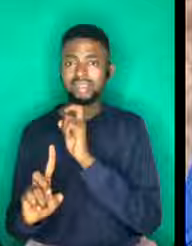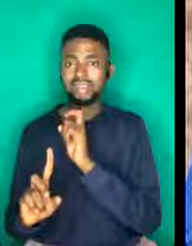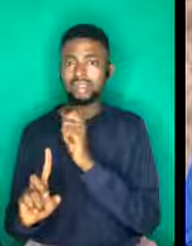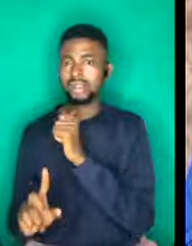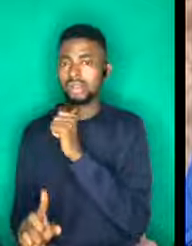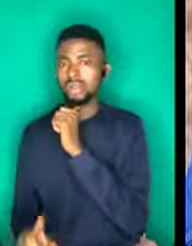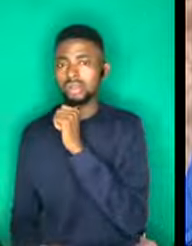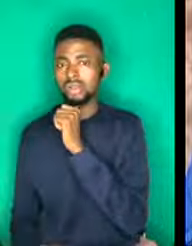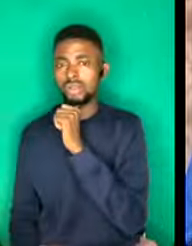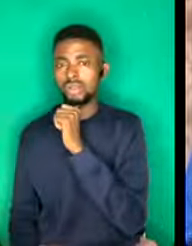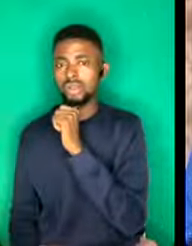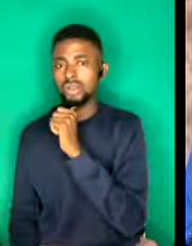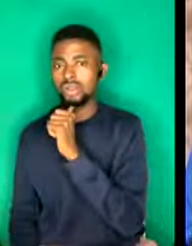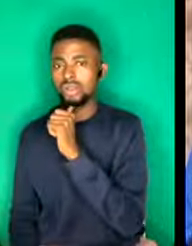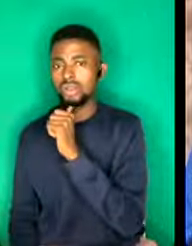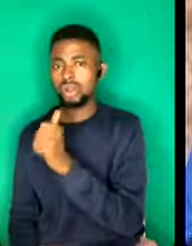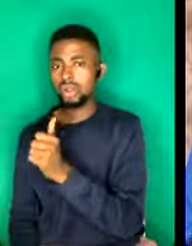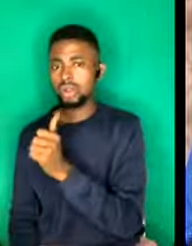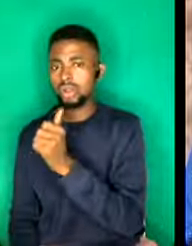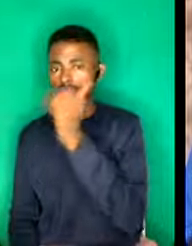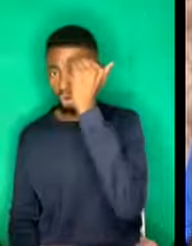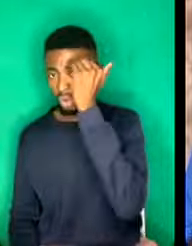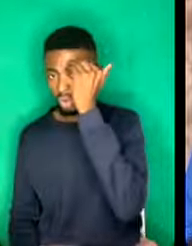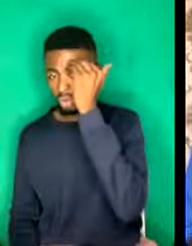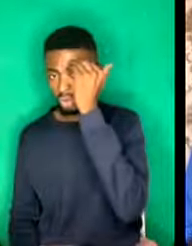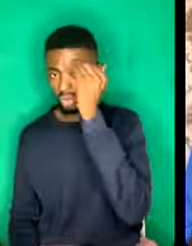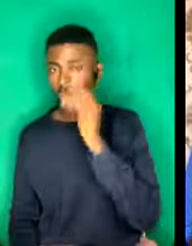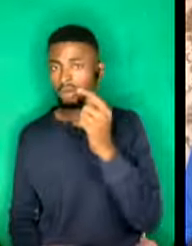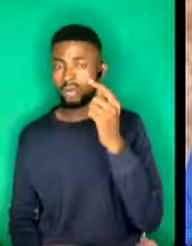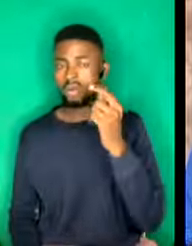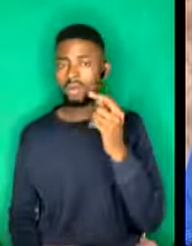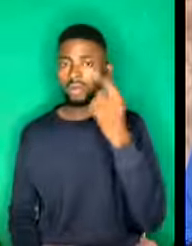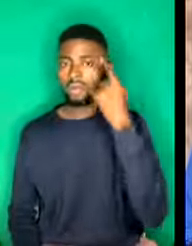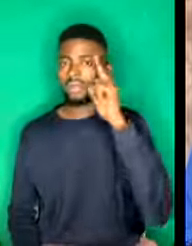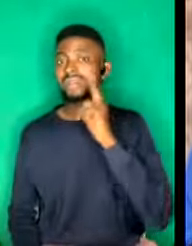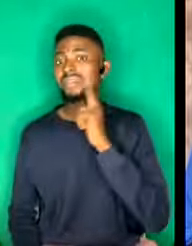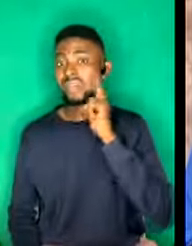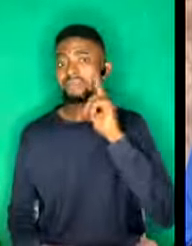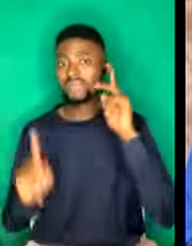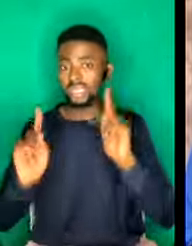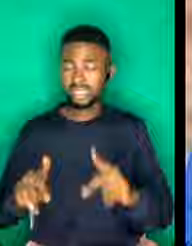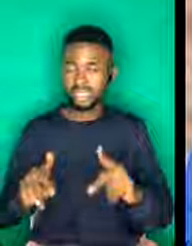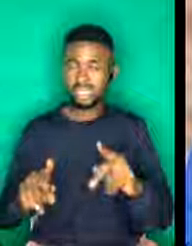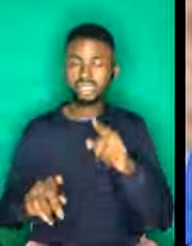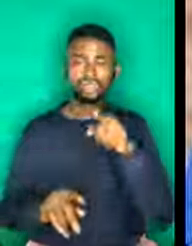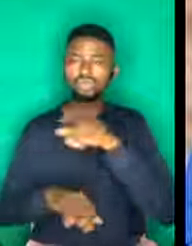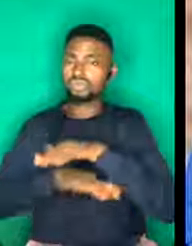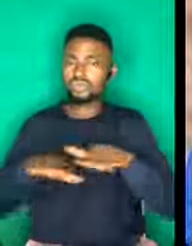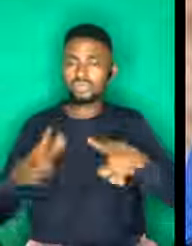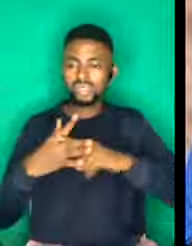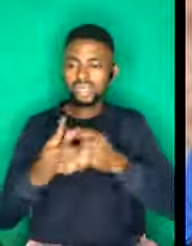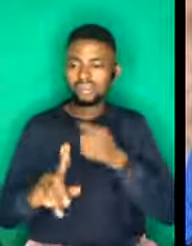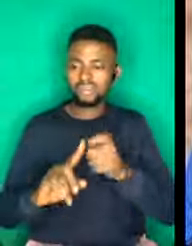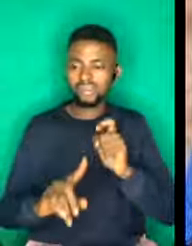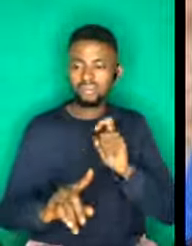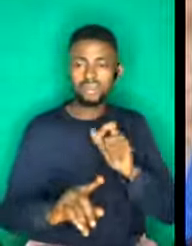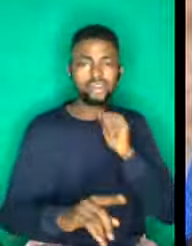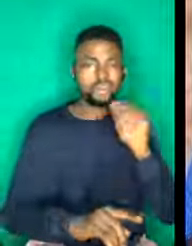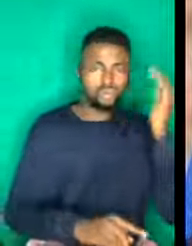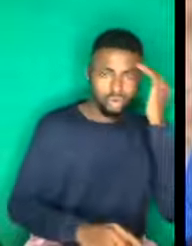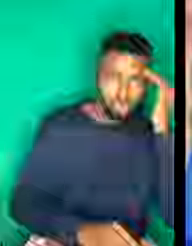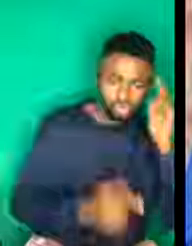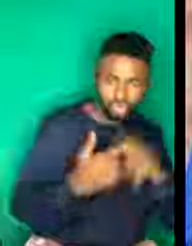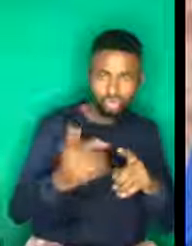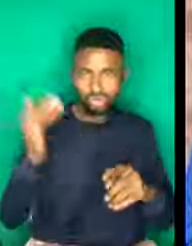known. But for a deaf person, the reverse is the case, and you triple it